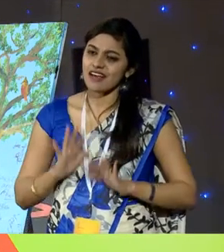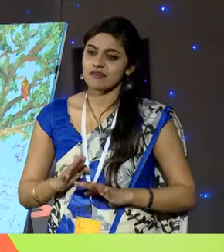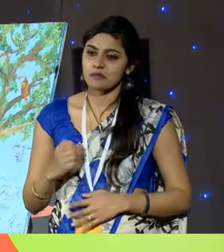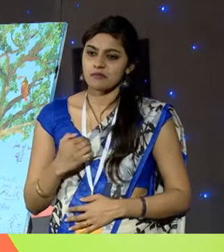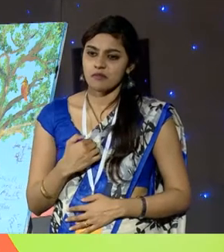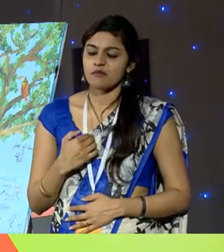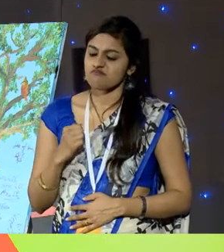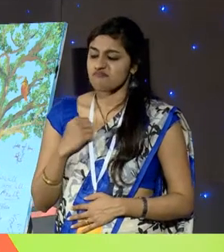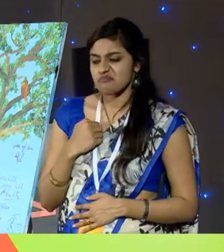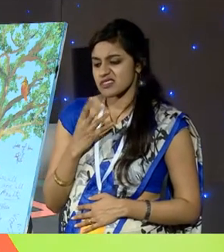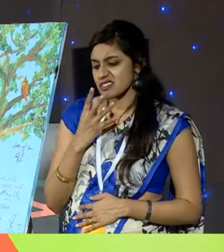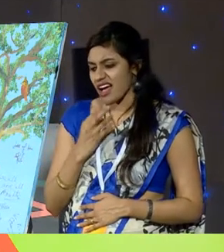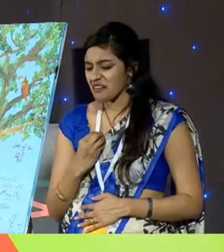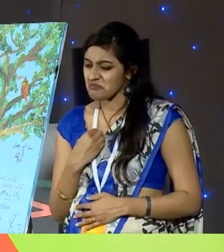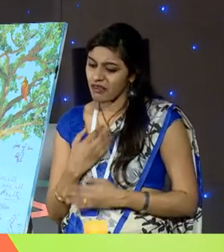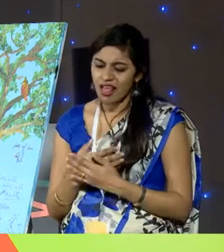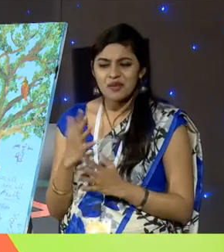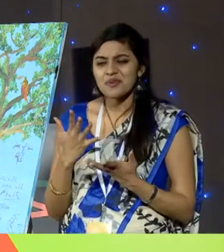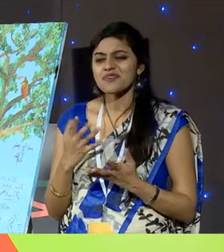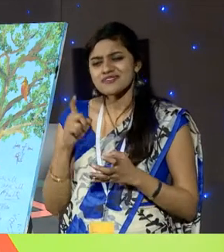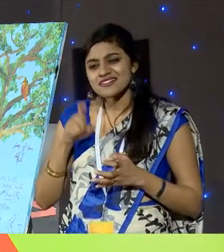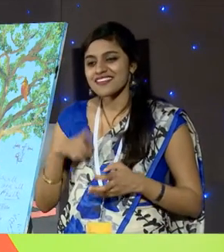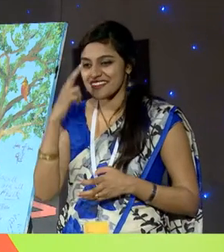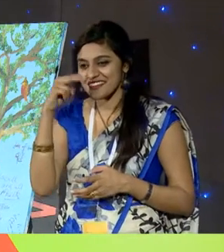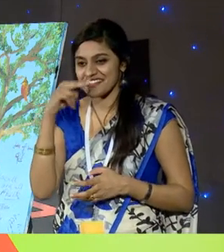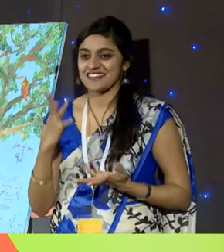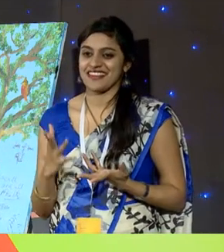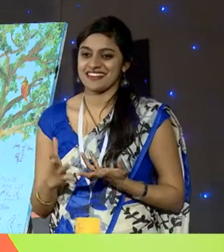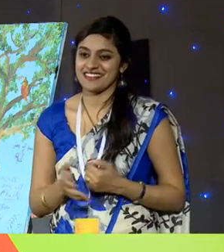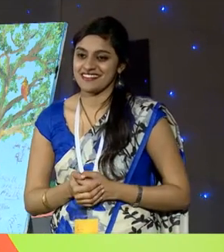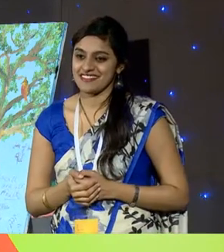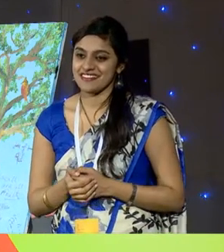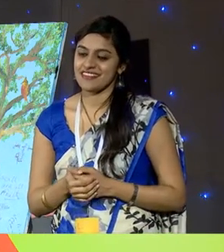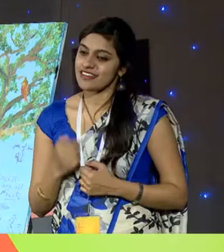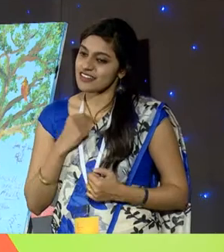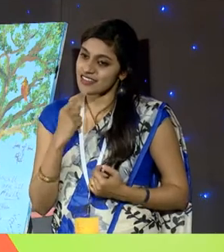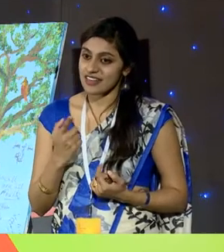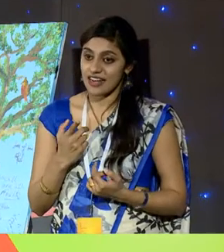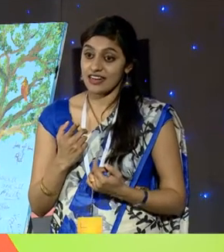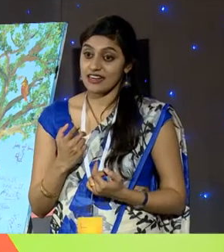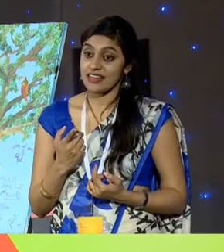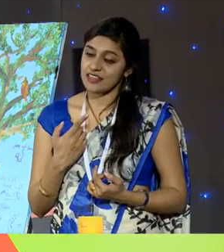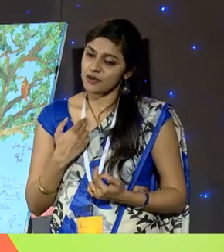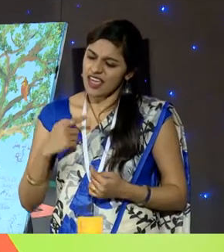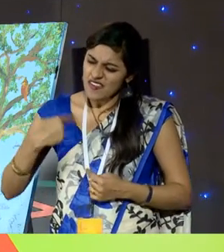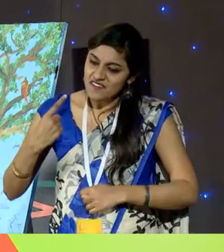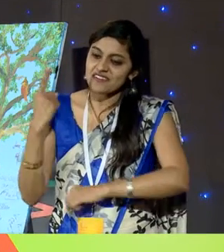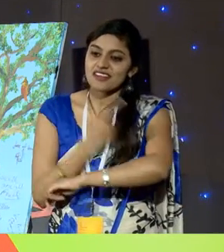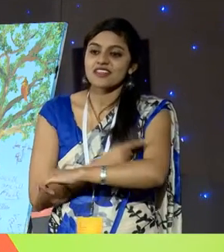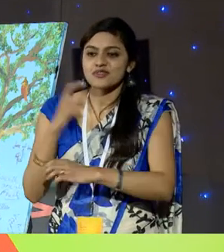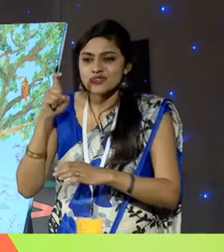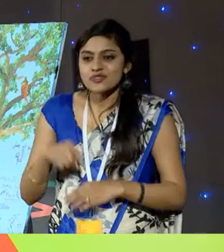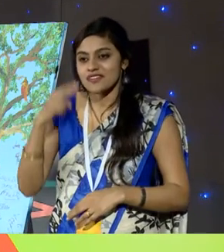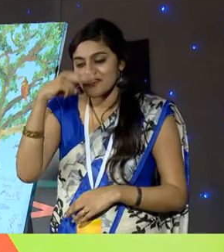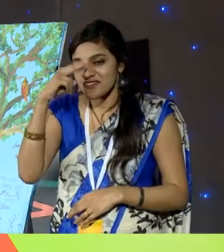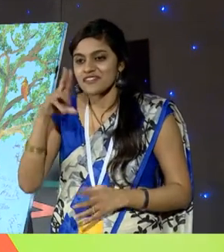challenges, presents to us the unique ability to have fun in our daily lives, which you